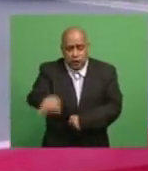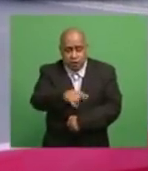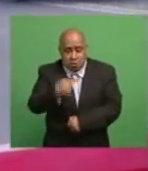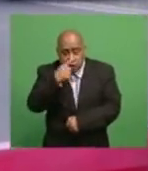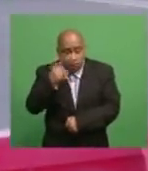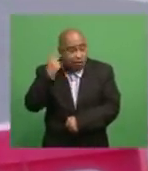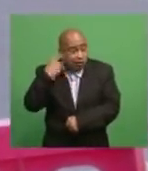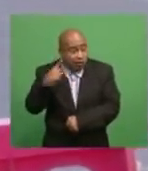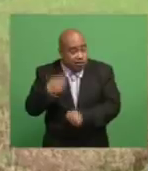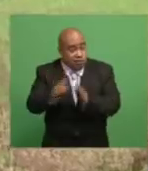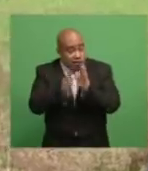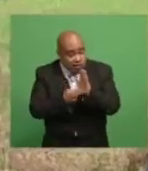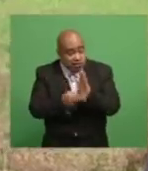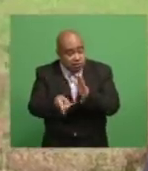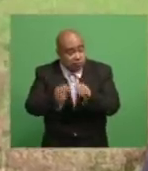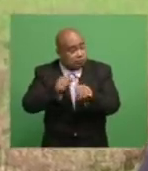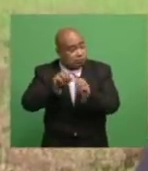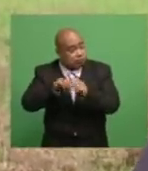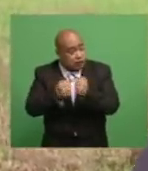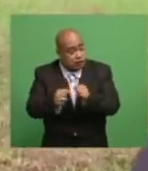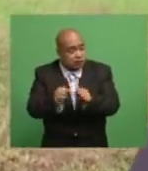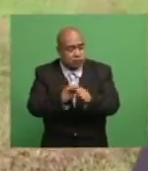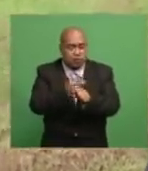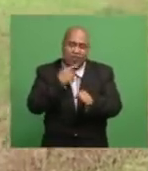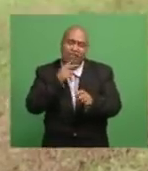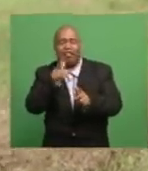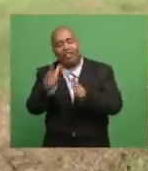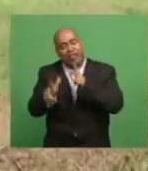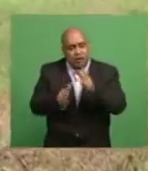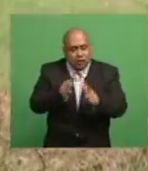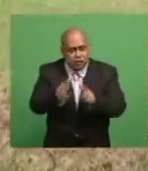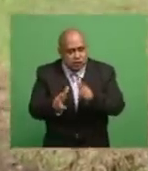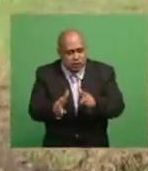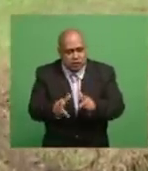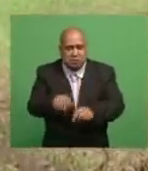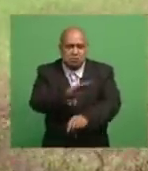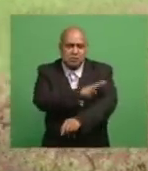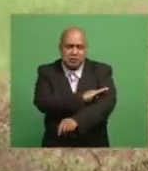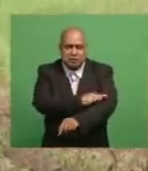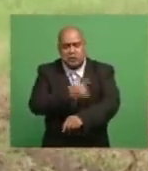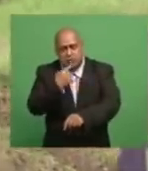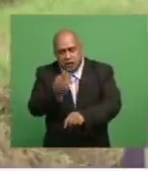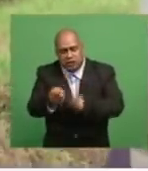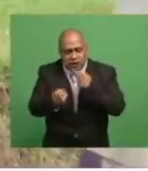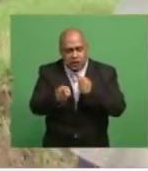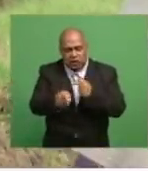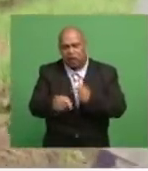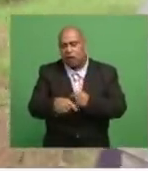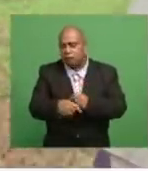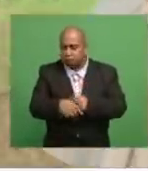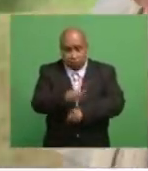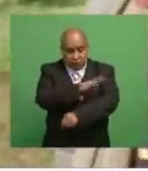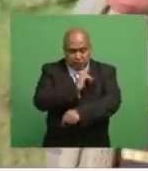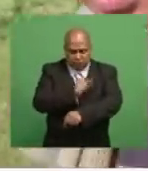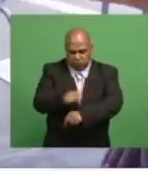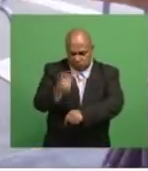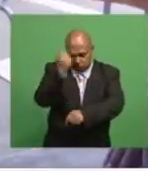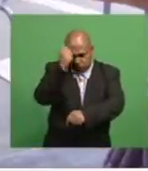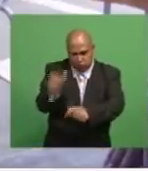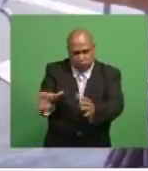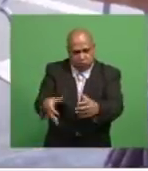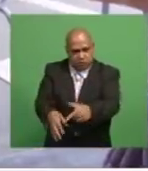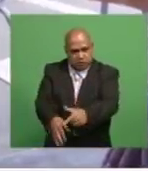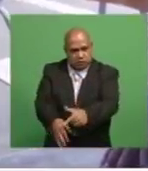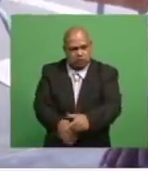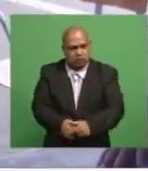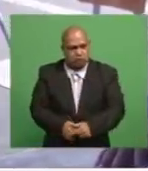plain description. Idiots. Is that something that you would bunch of idiots, I can tell you that. Meanwhile, of the recent arrests, the majority